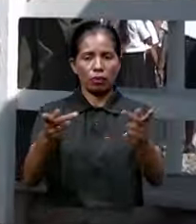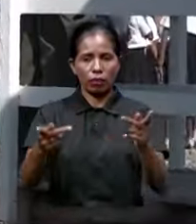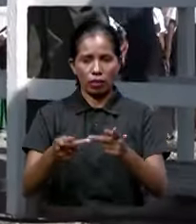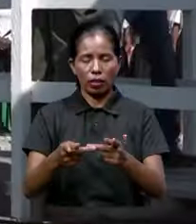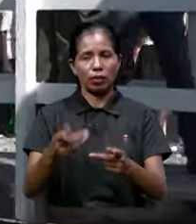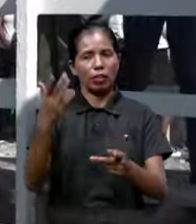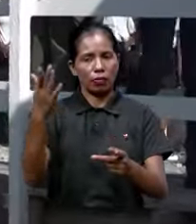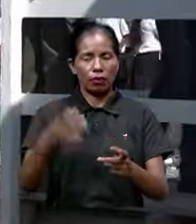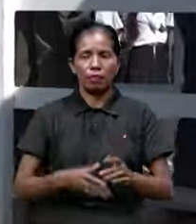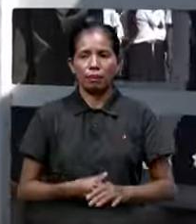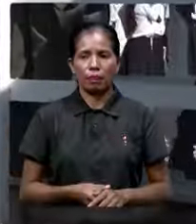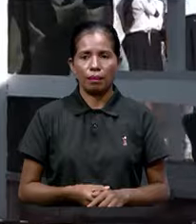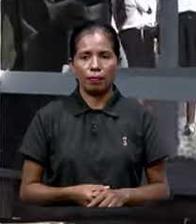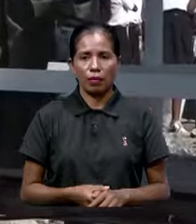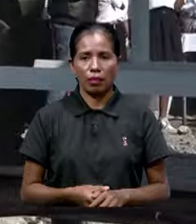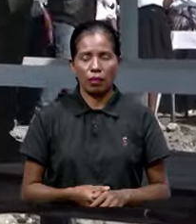Fatin refere.